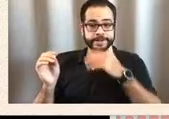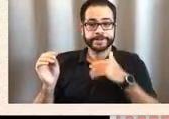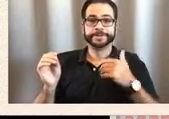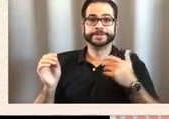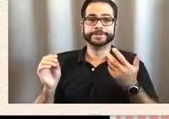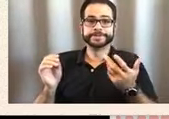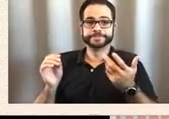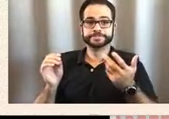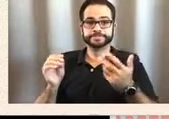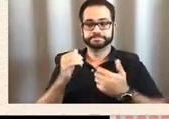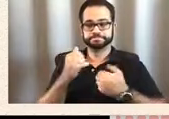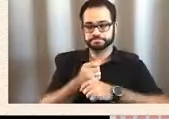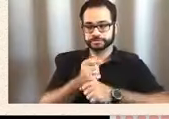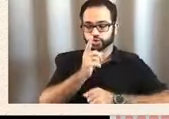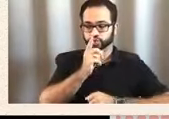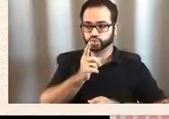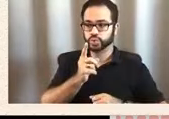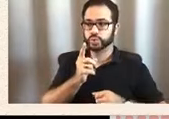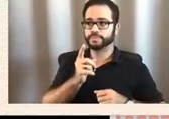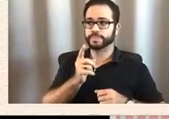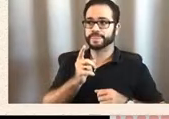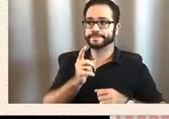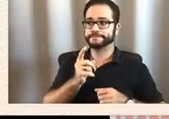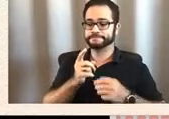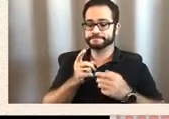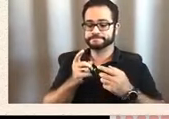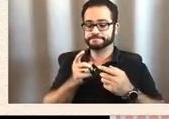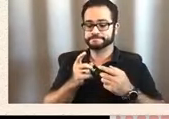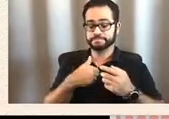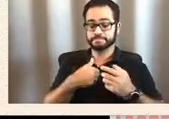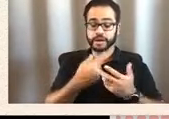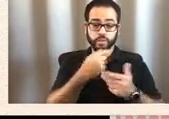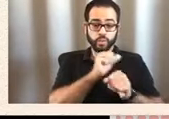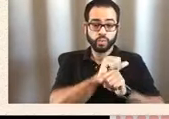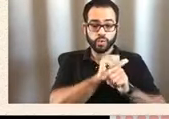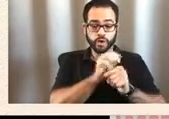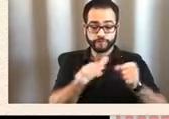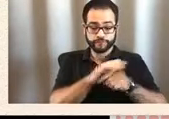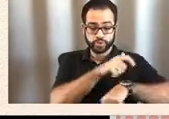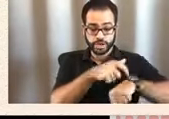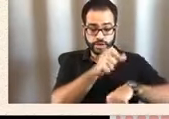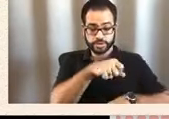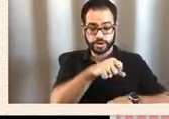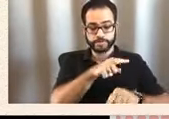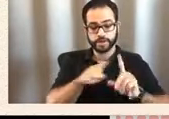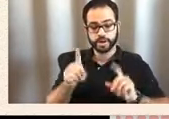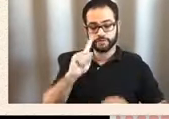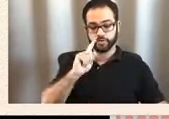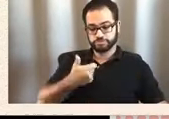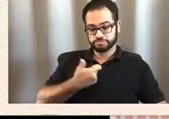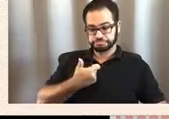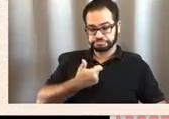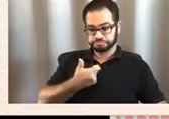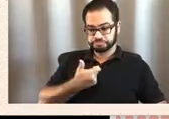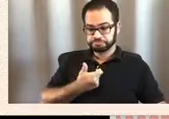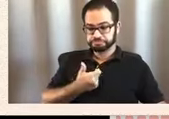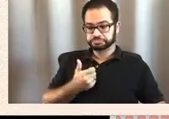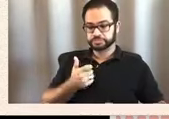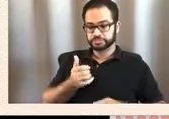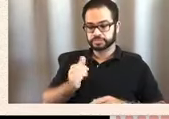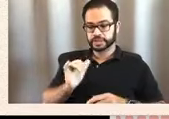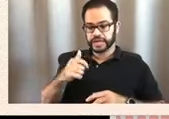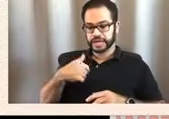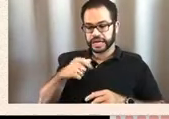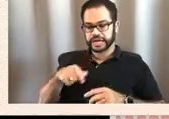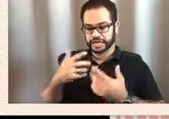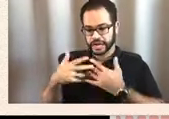making sure that while I work full-time, for me, as an accommodation, full-time being